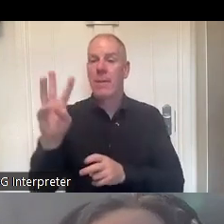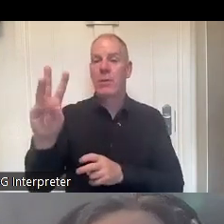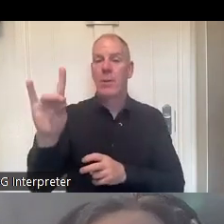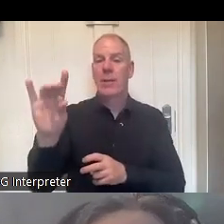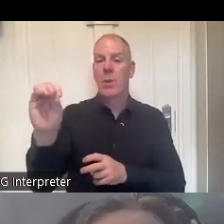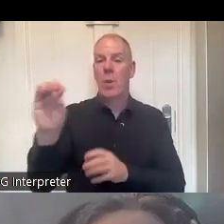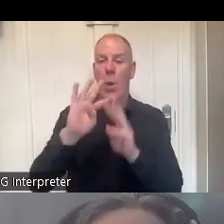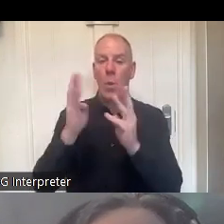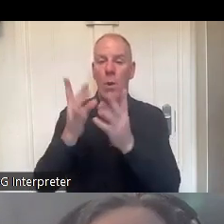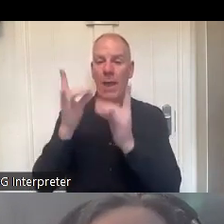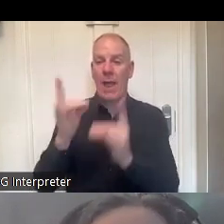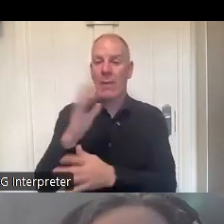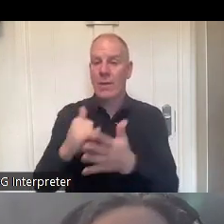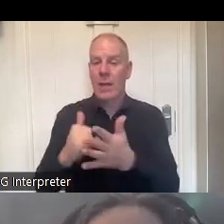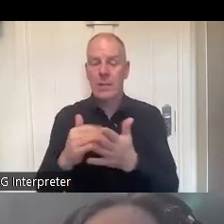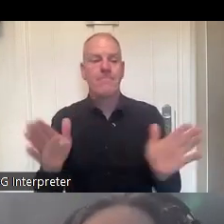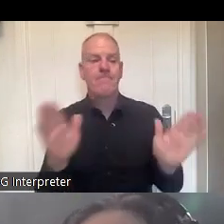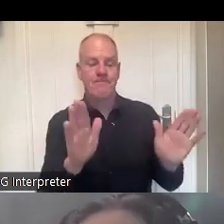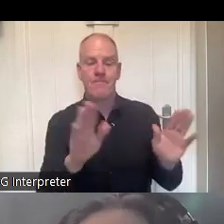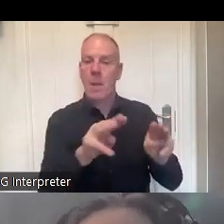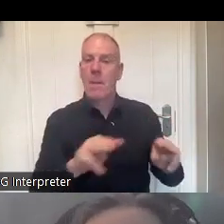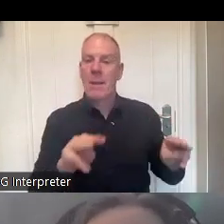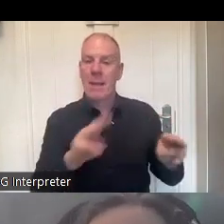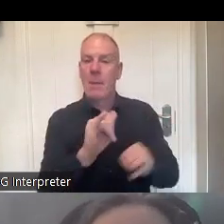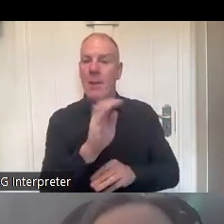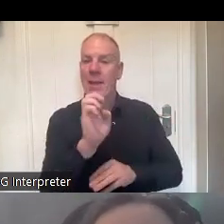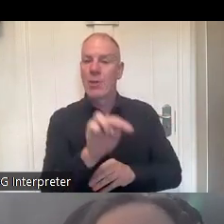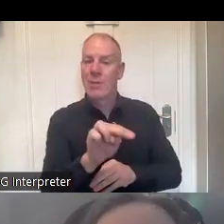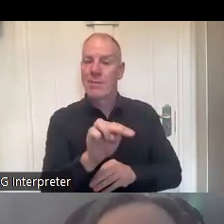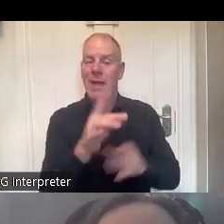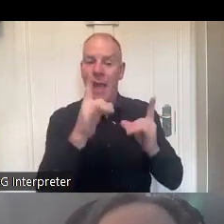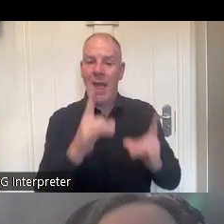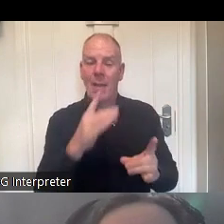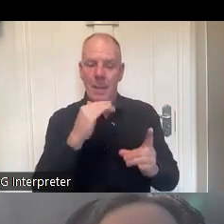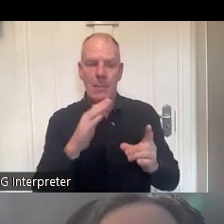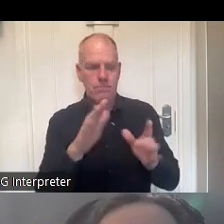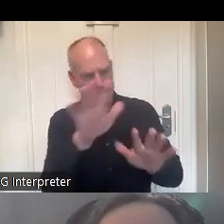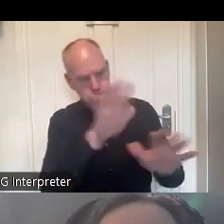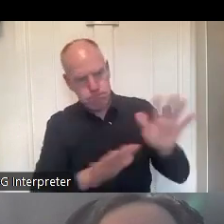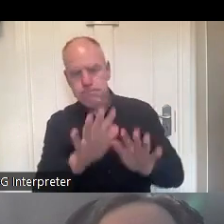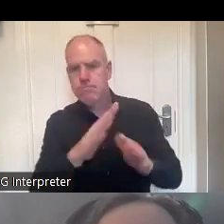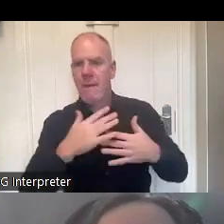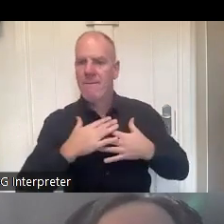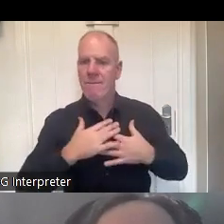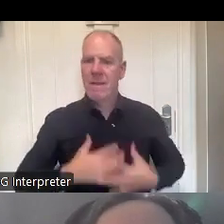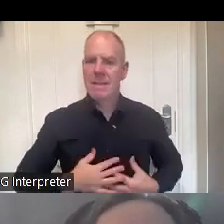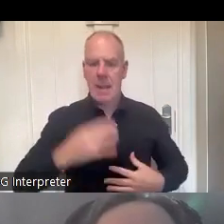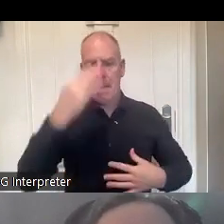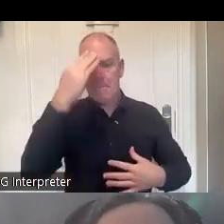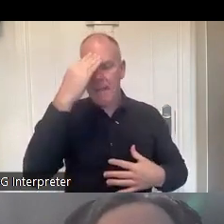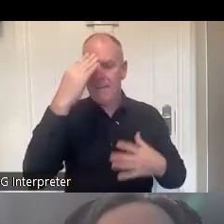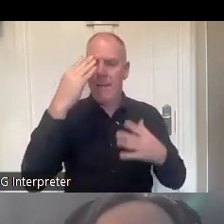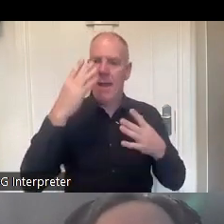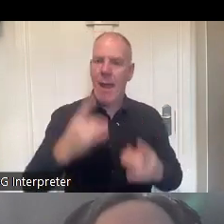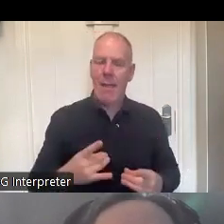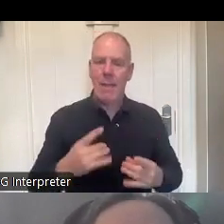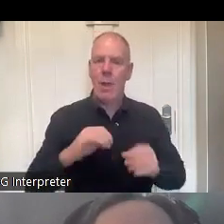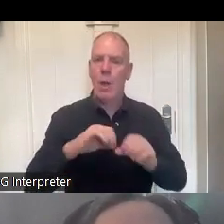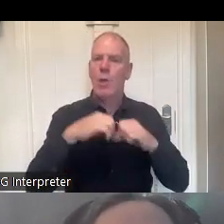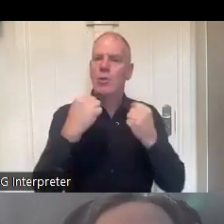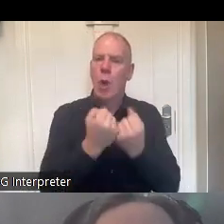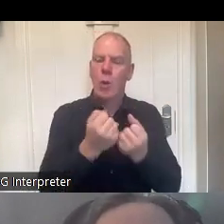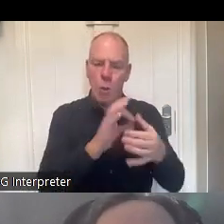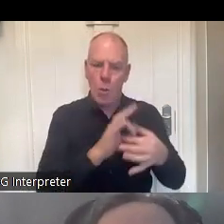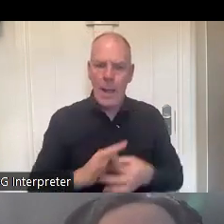Population health then is considered to be a state of optimal physical, mental and social well-being within a community where everyone